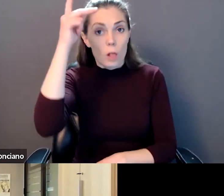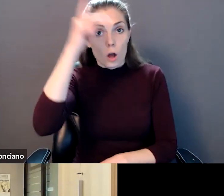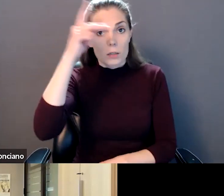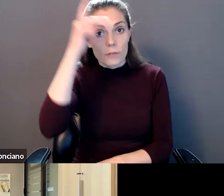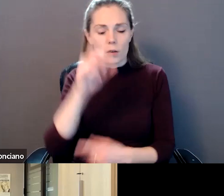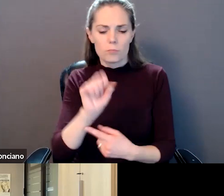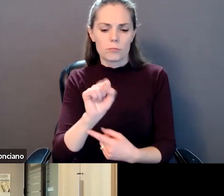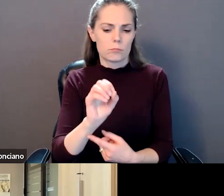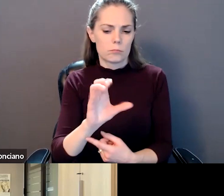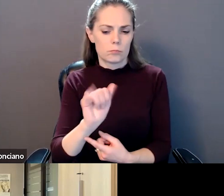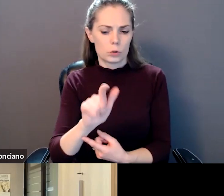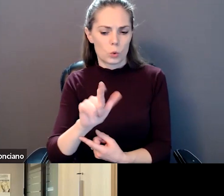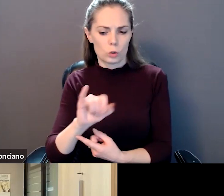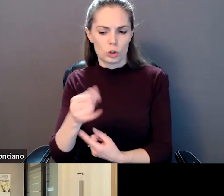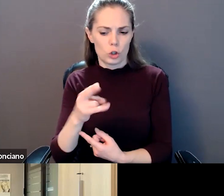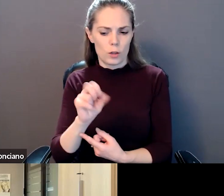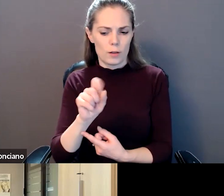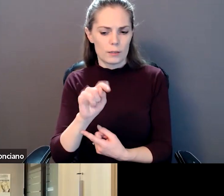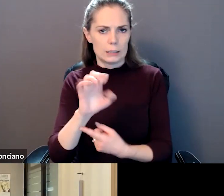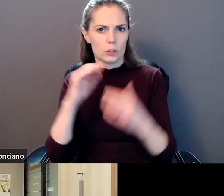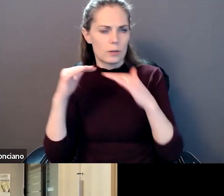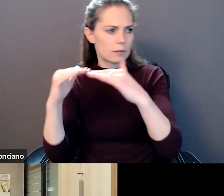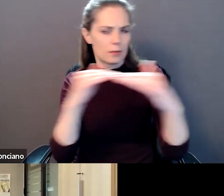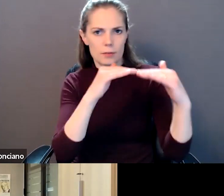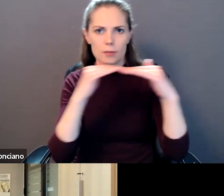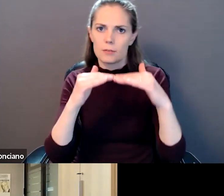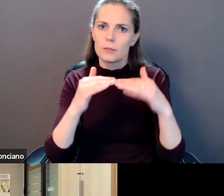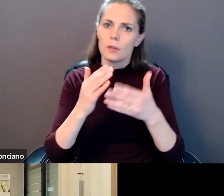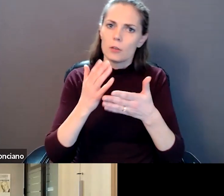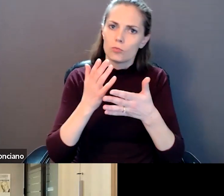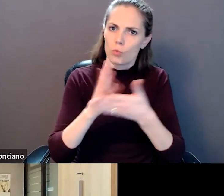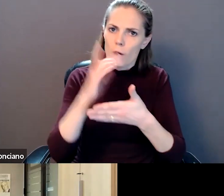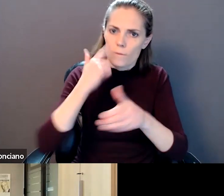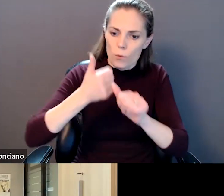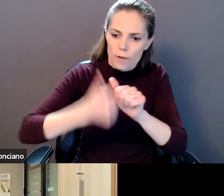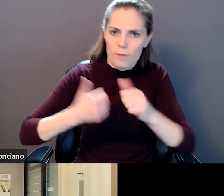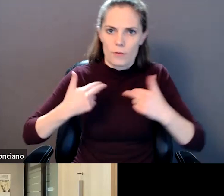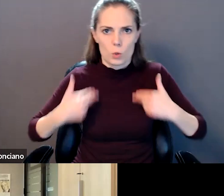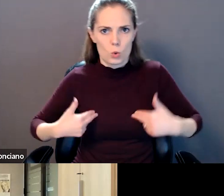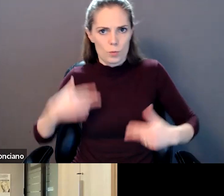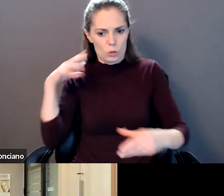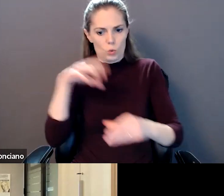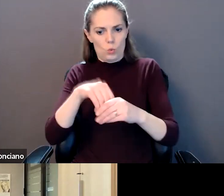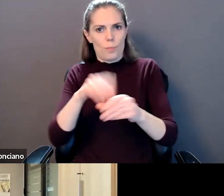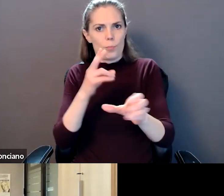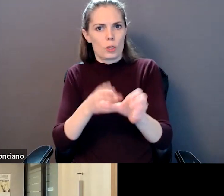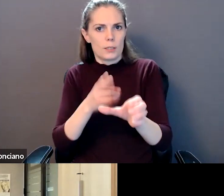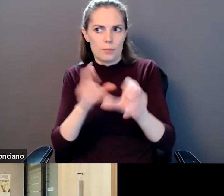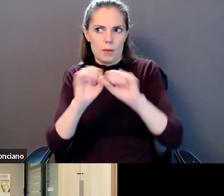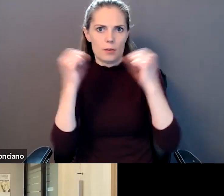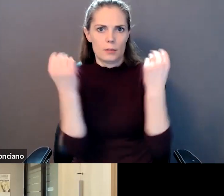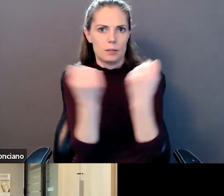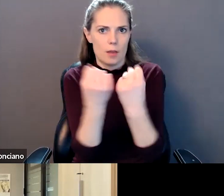on the idea that every human being has the right to participate in all aspects of society. And the link between the labor movement